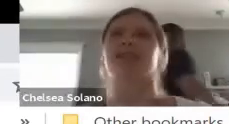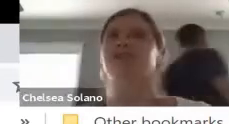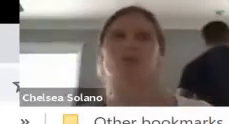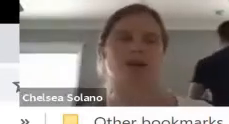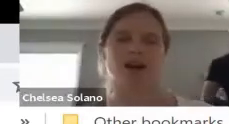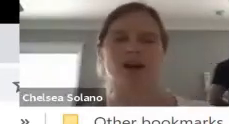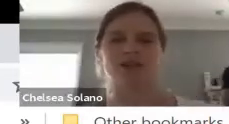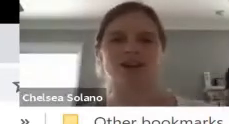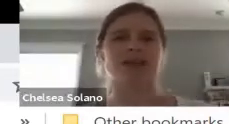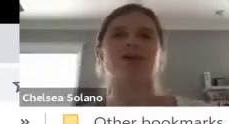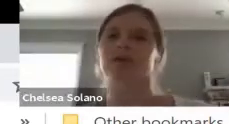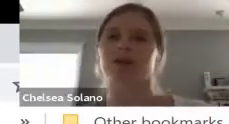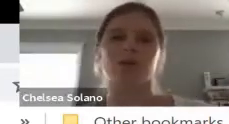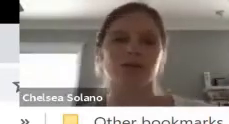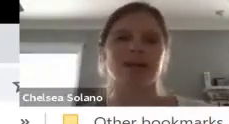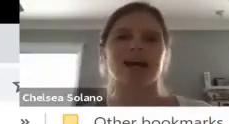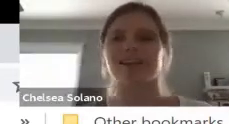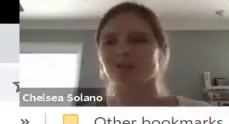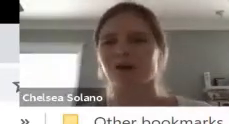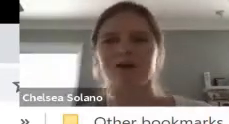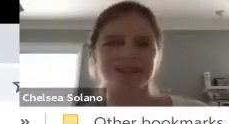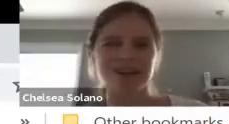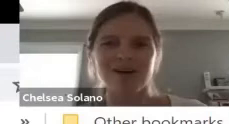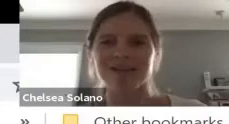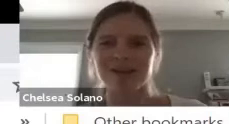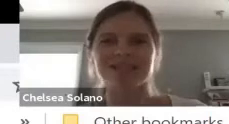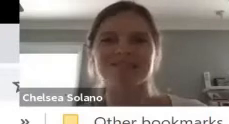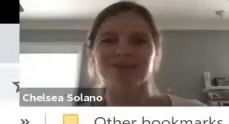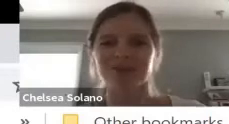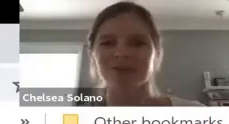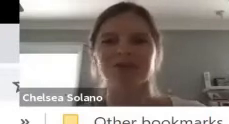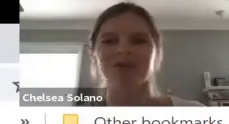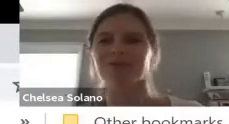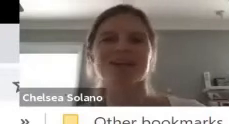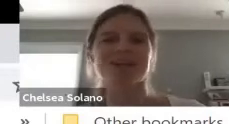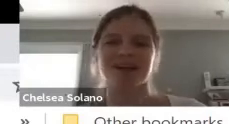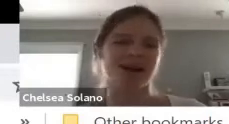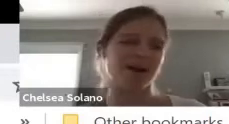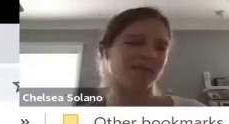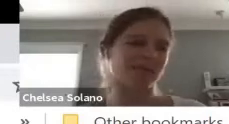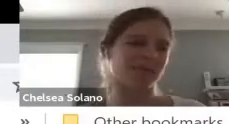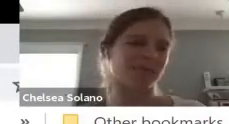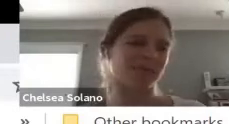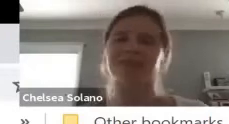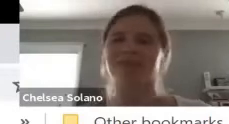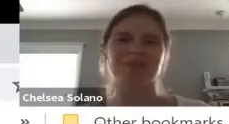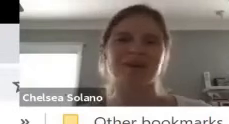piece that I noticed was he loves to work in coffee shops. How can we incorporate that into our design office space for this person who,